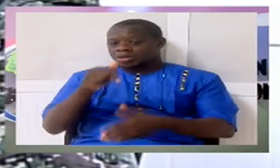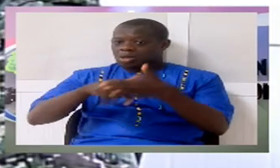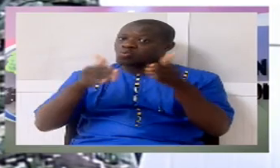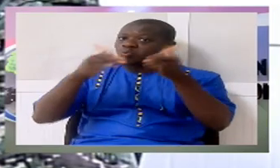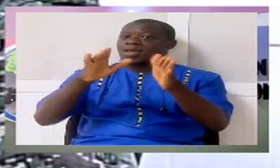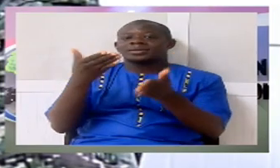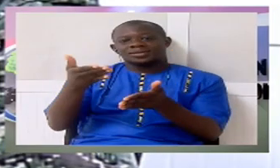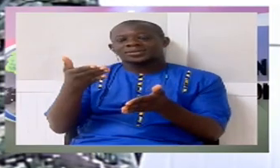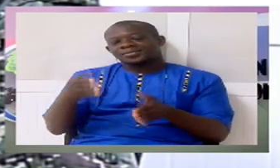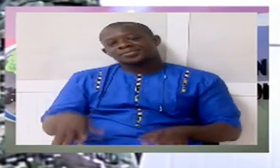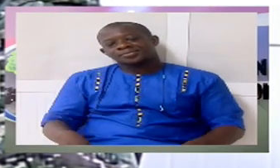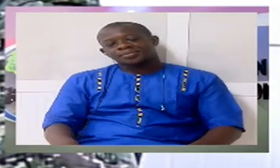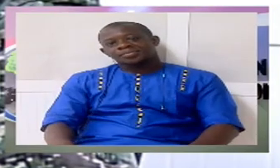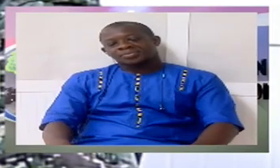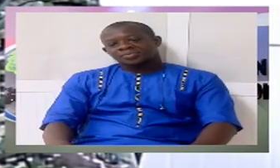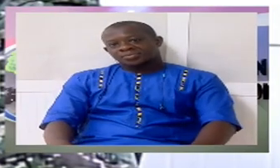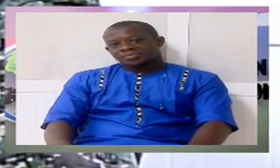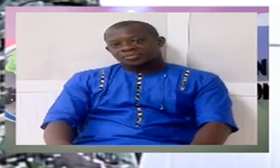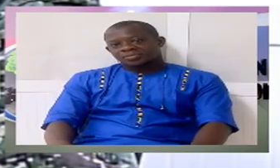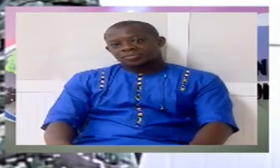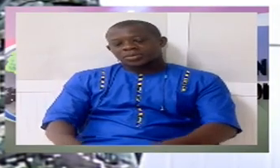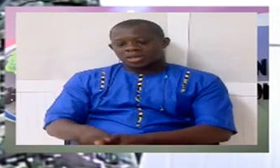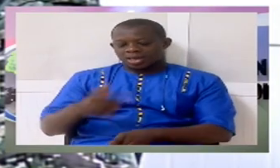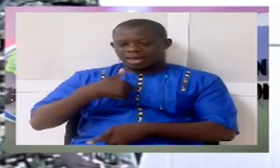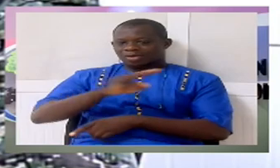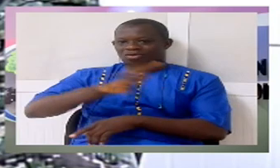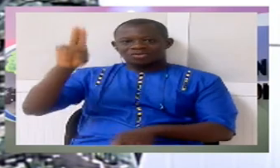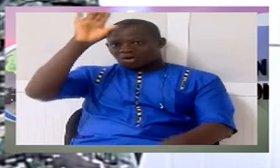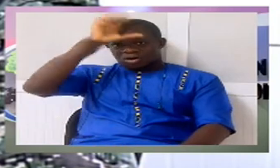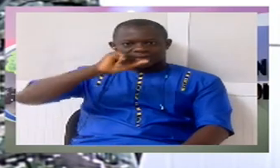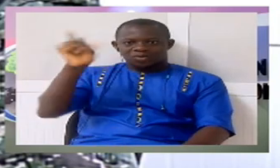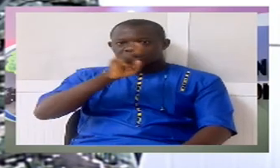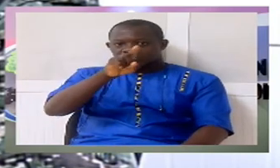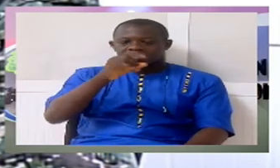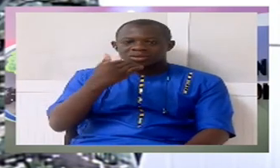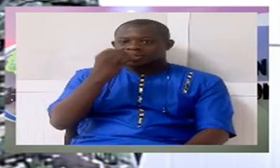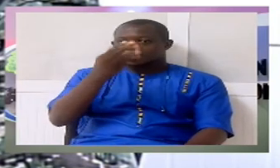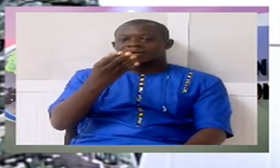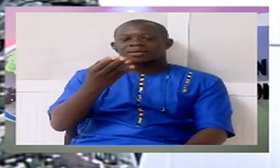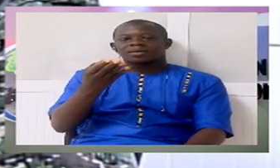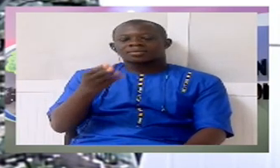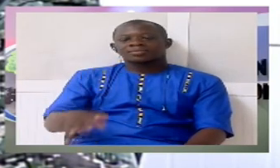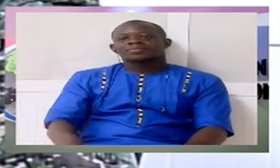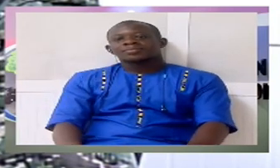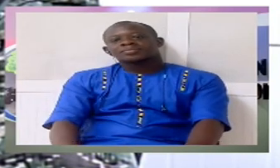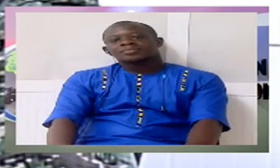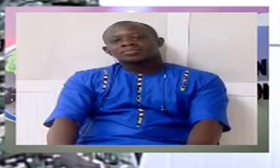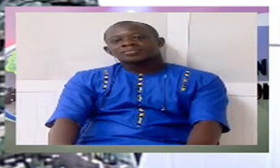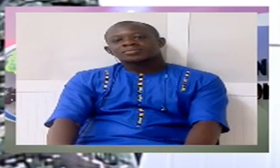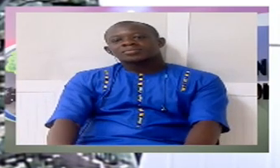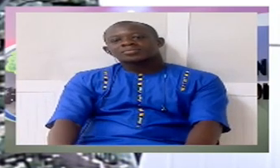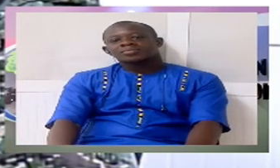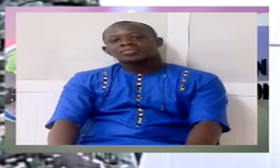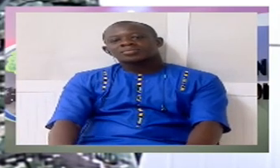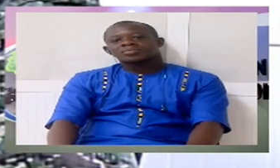Ci anam yoyu ngeen sukkandiku. Asama nga wone. I don't understand what he is asking. Ci anam yi nga xamne mom ngeen daan liggéeyé